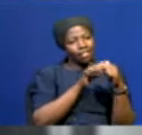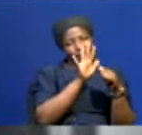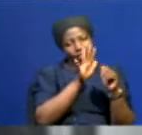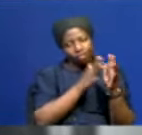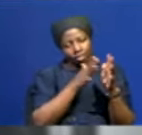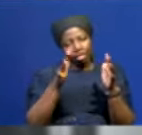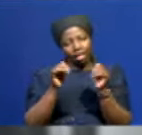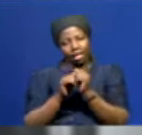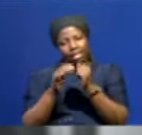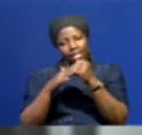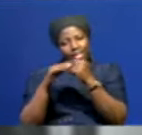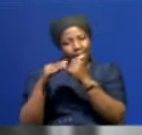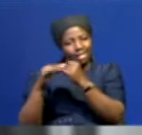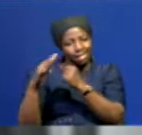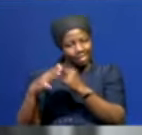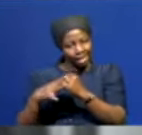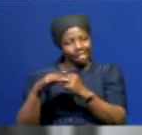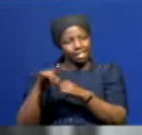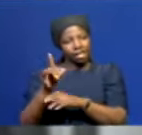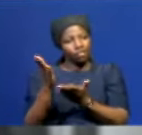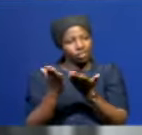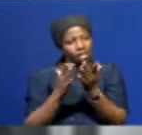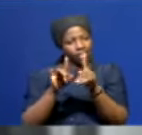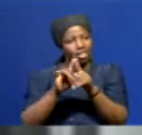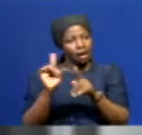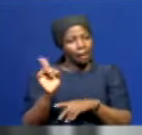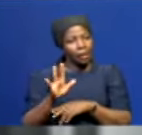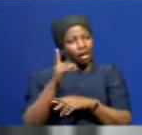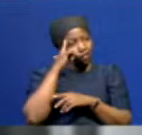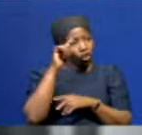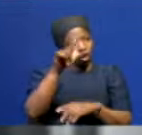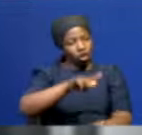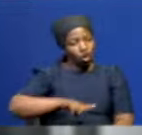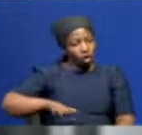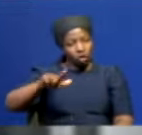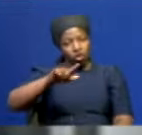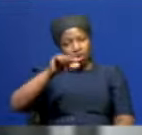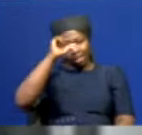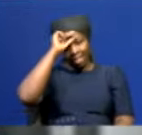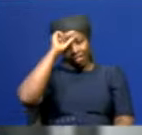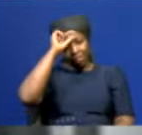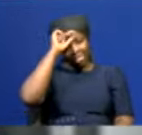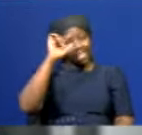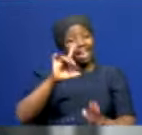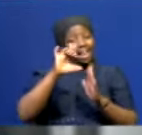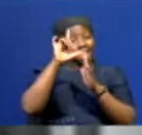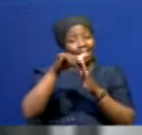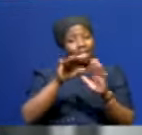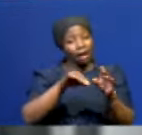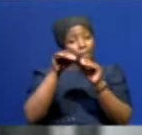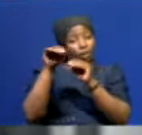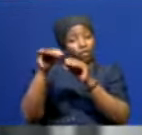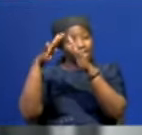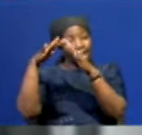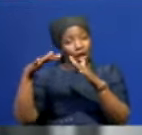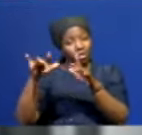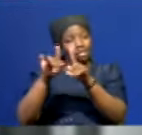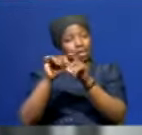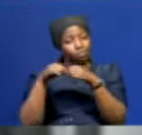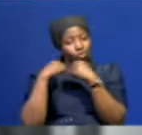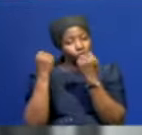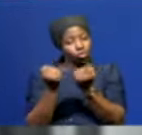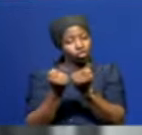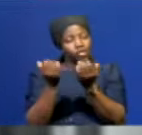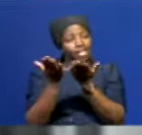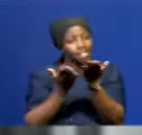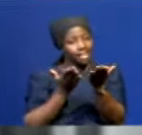and 1989, he served as Minister for Local Government. He then moved to Housing and Social Services